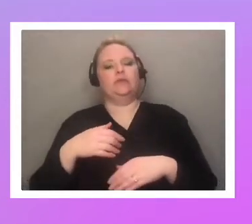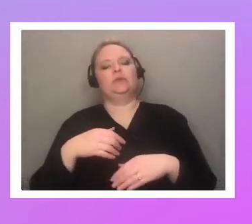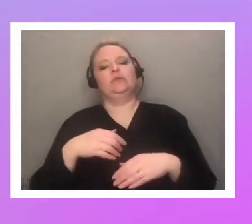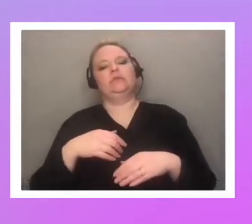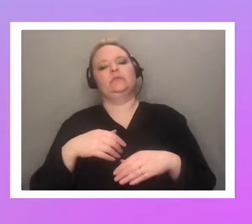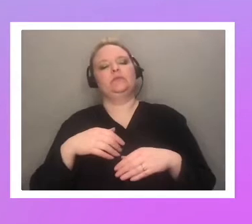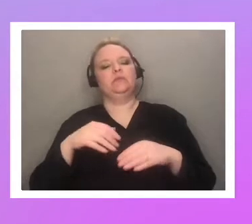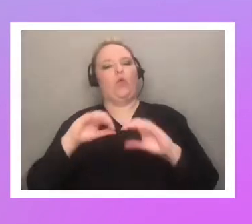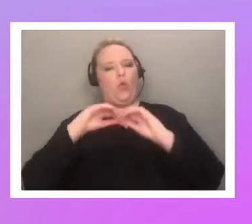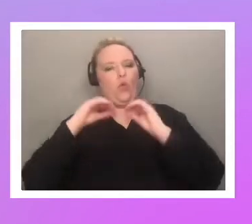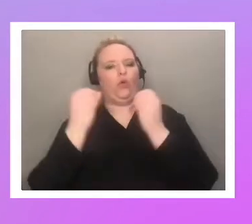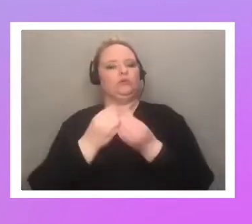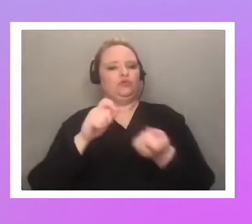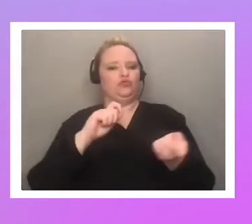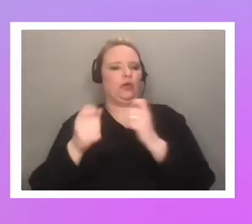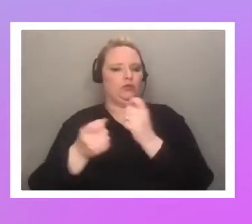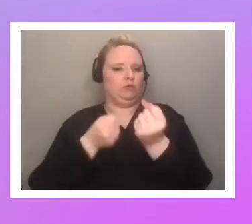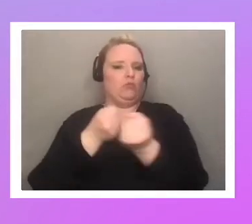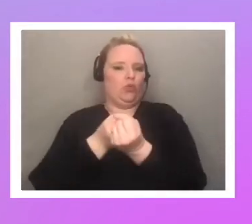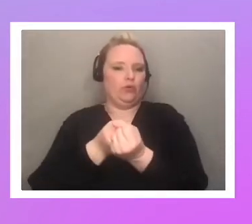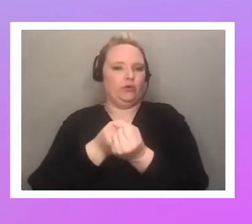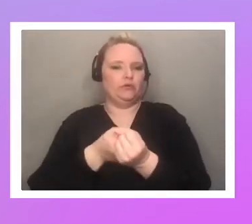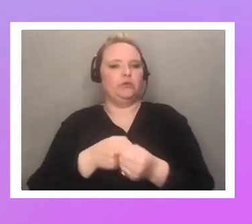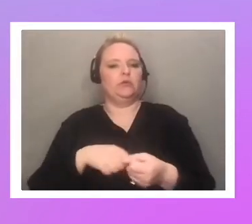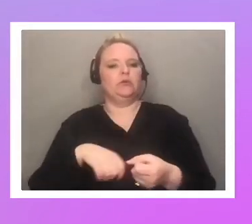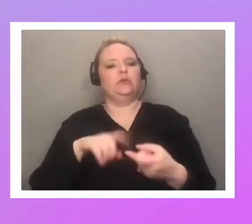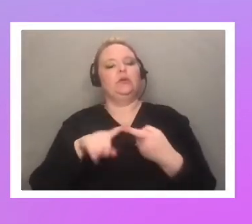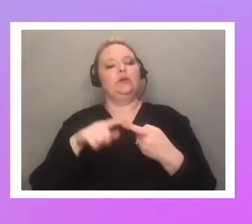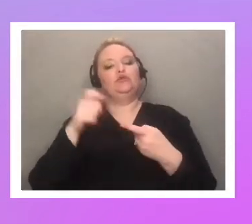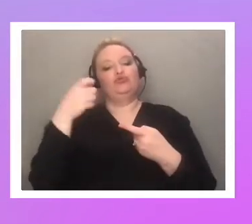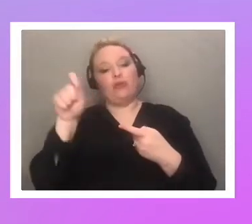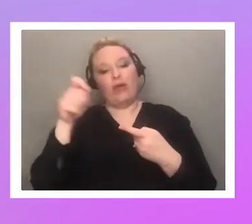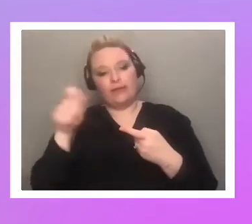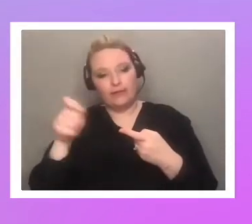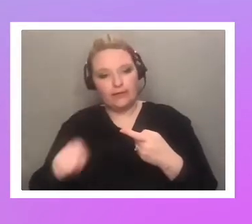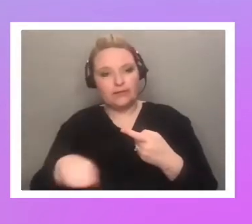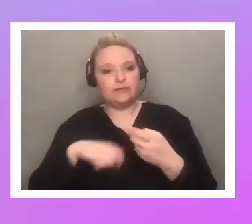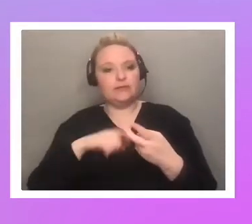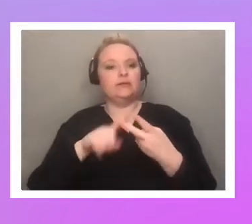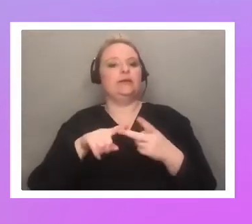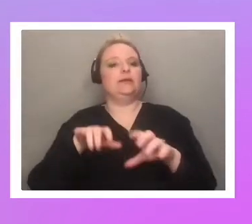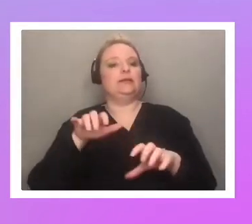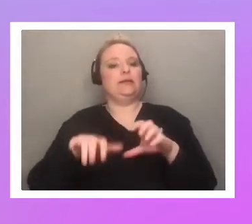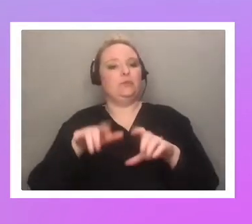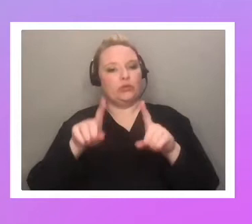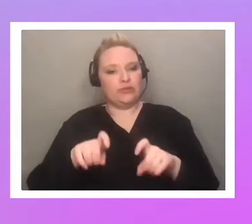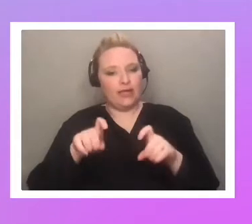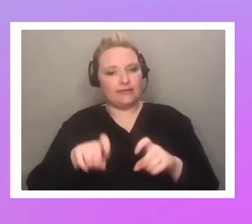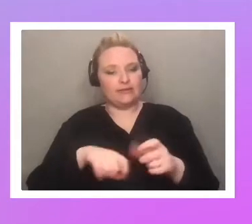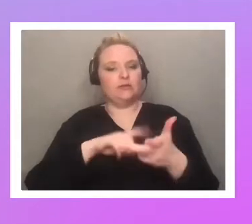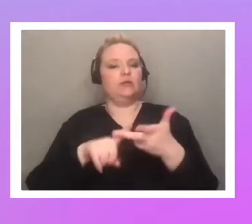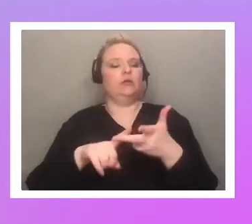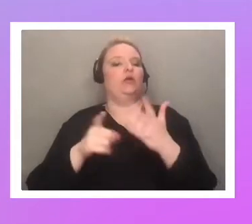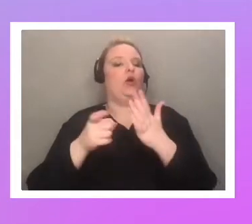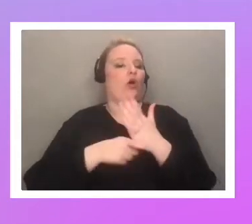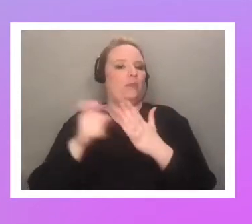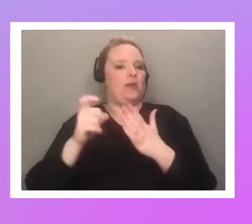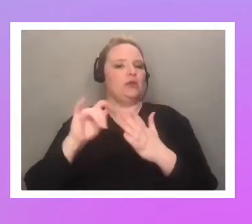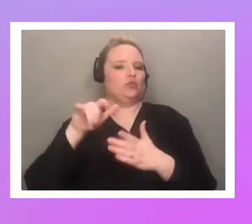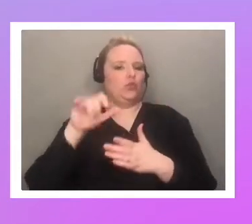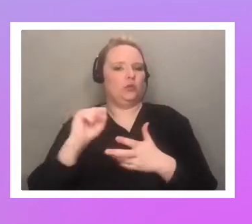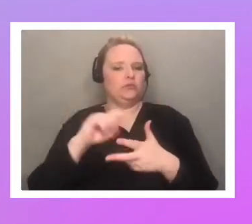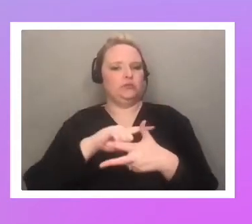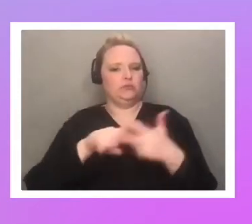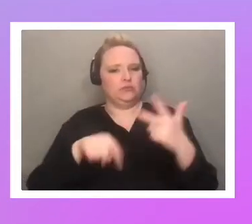organizational change. And those steps are checklist, keyboard testing, and automated tools. These are some of